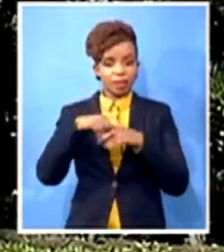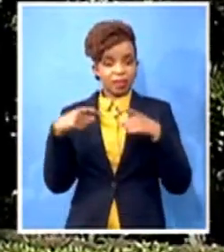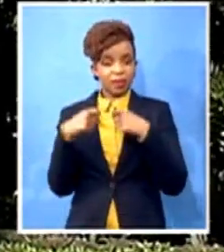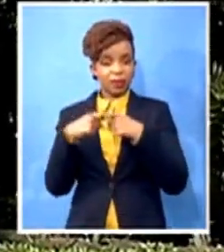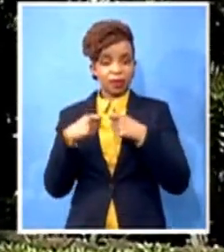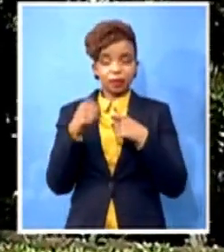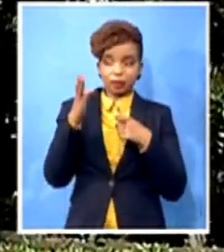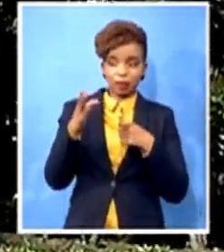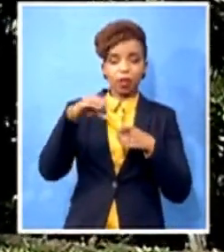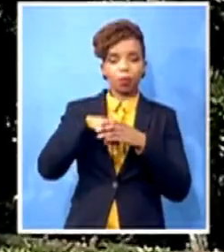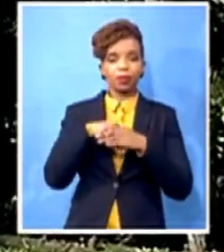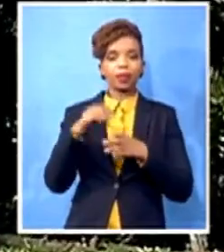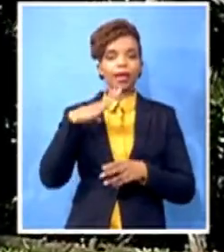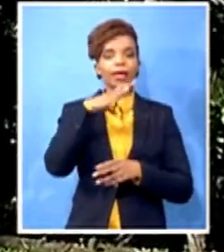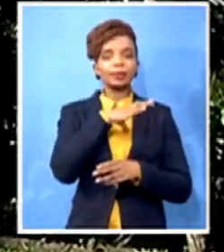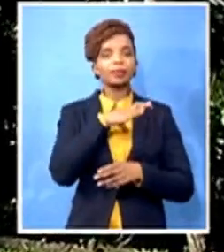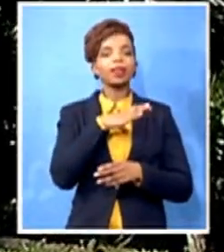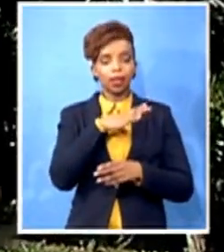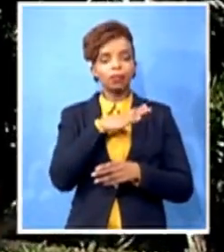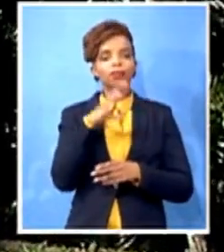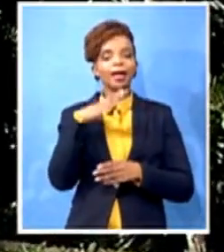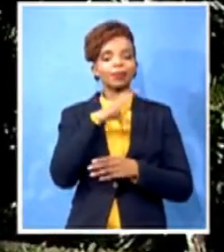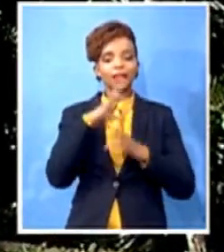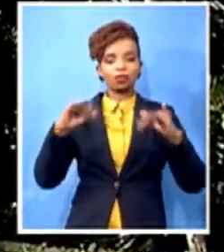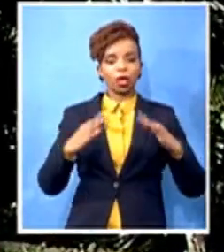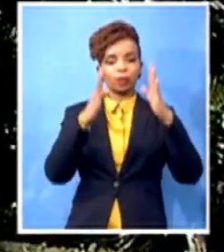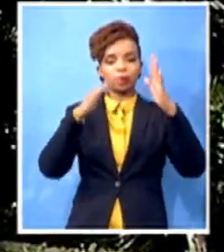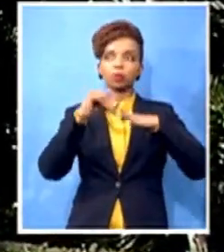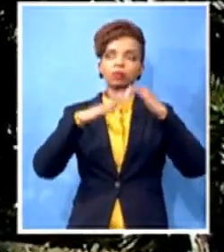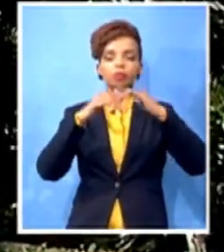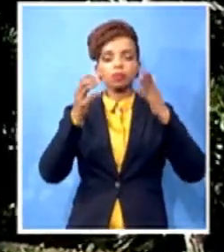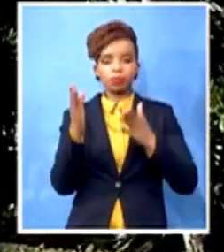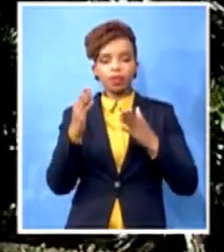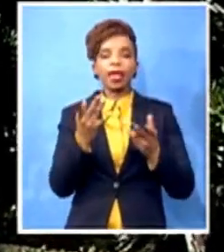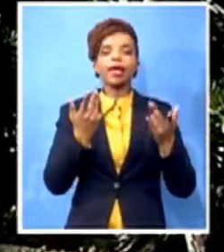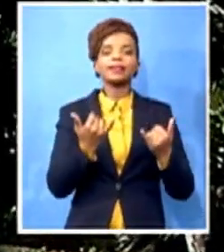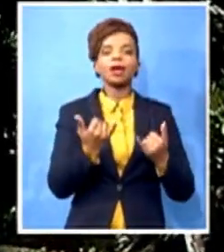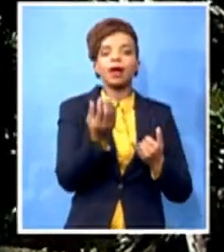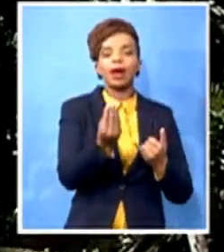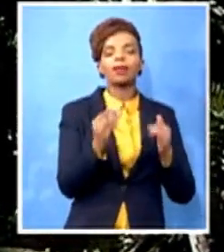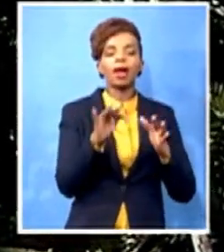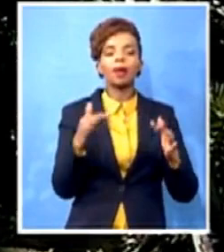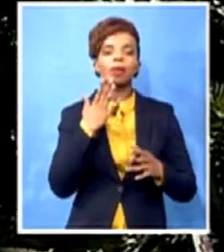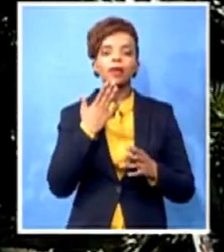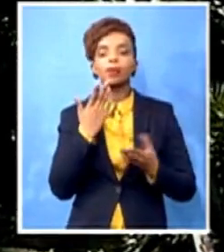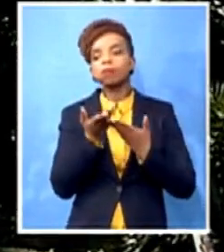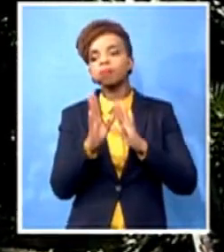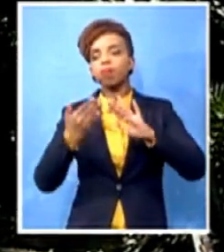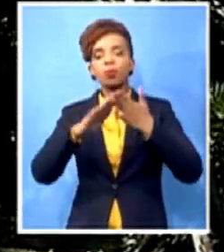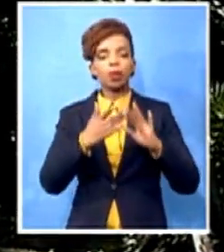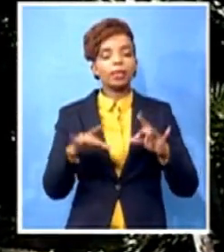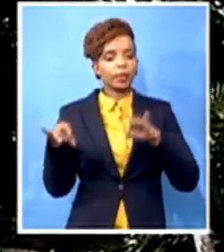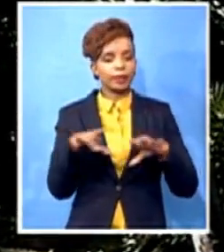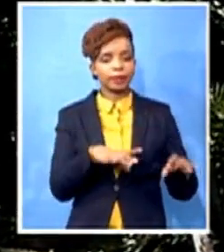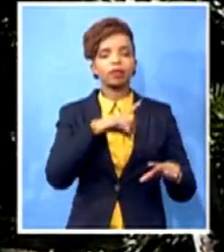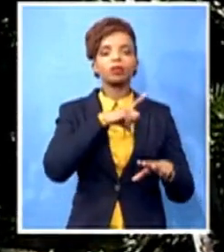it trickles down to the ordinary citizens on the ground who don't get their services like they ought to, who don't get their services the way that they had hoped